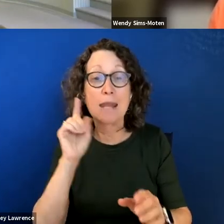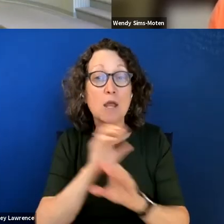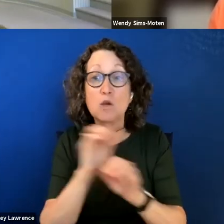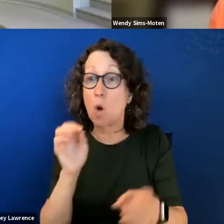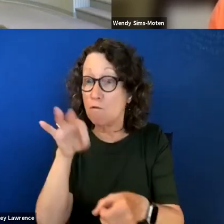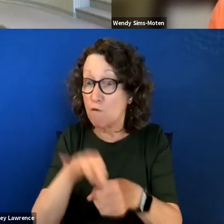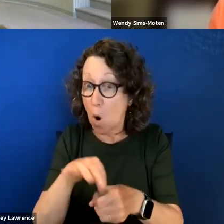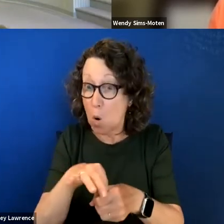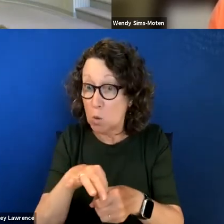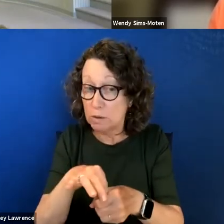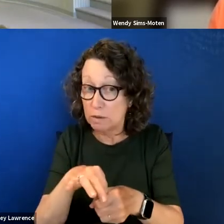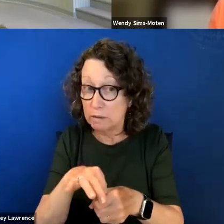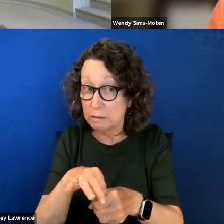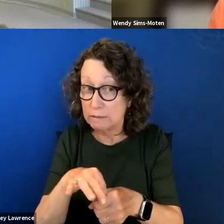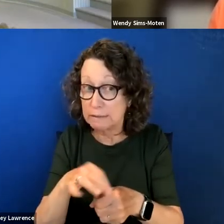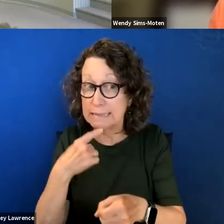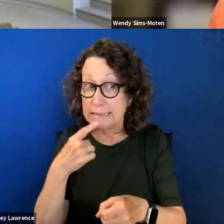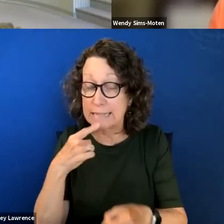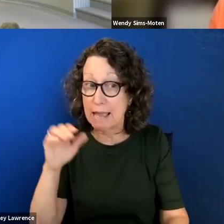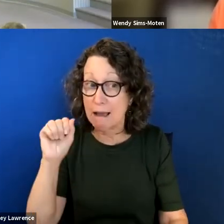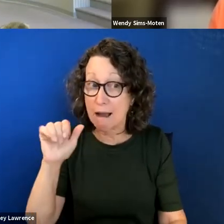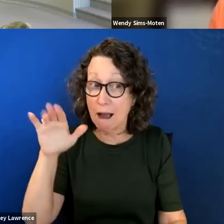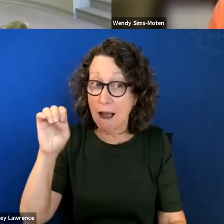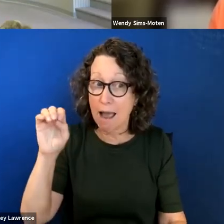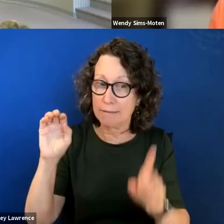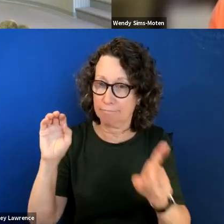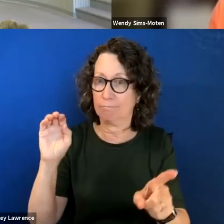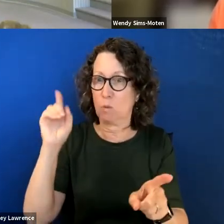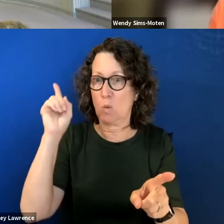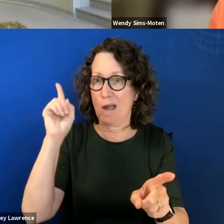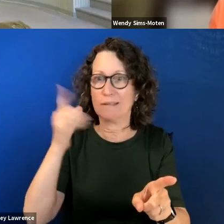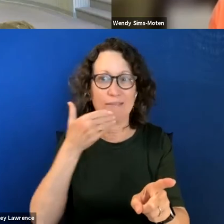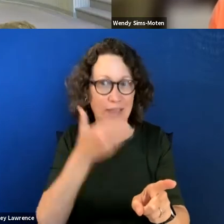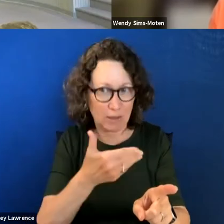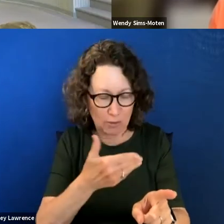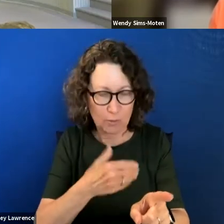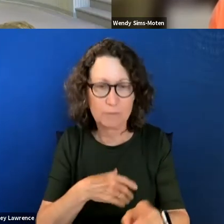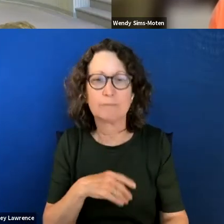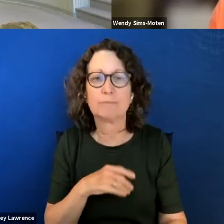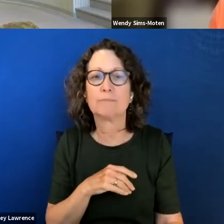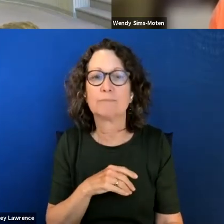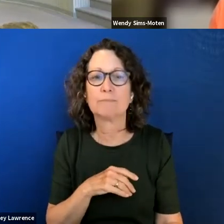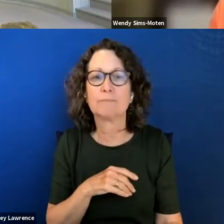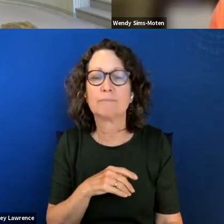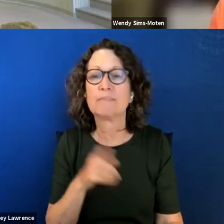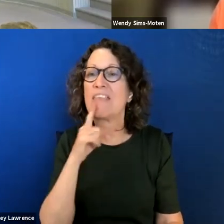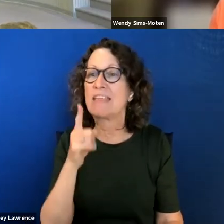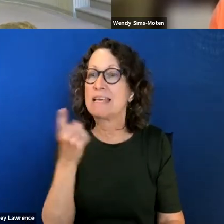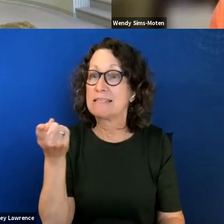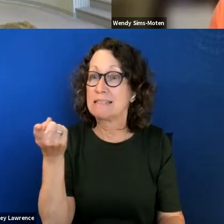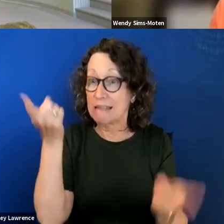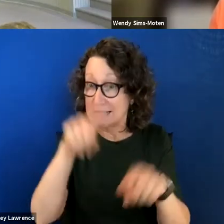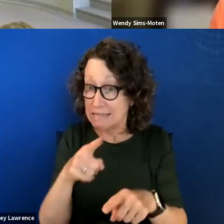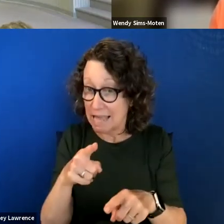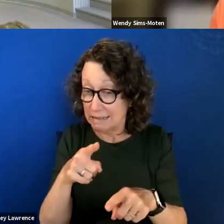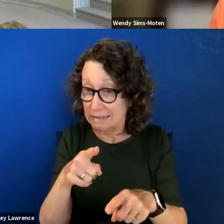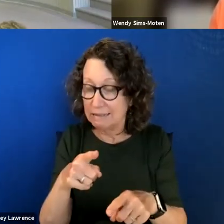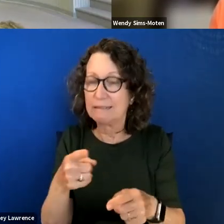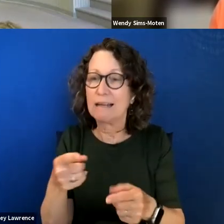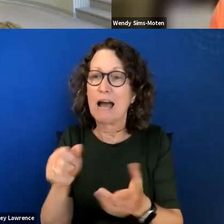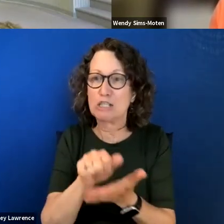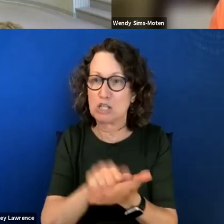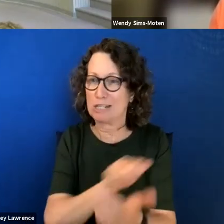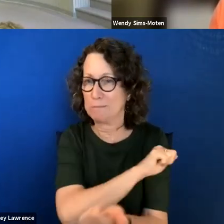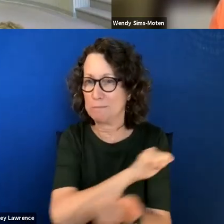abstentions, please signify by saying aye. Thank you. This consent agenda